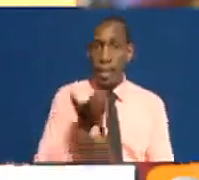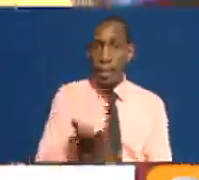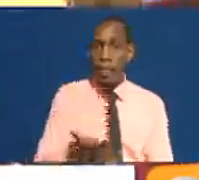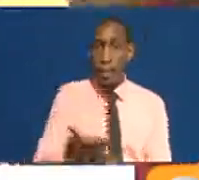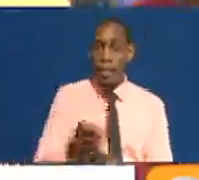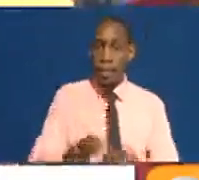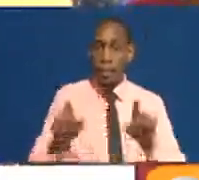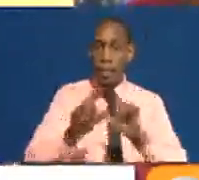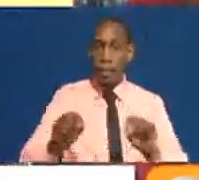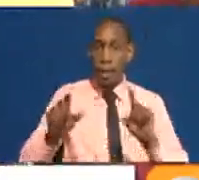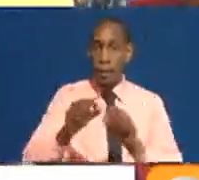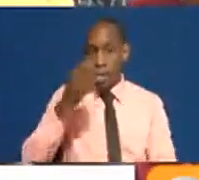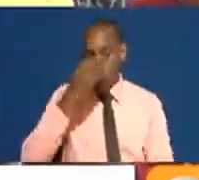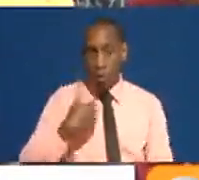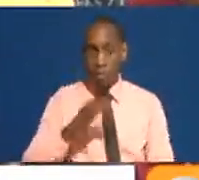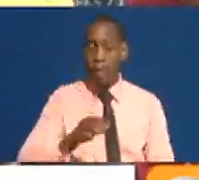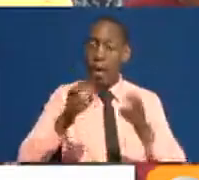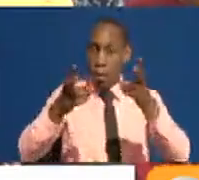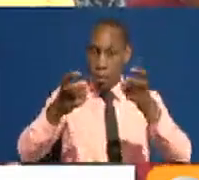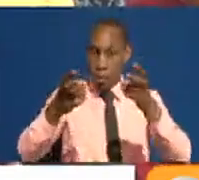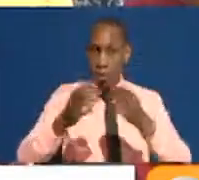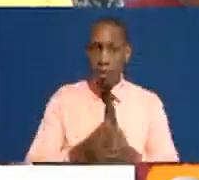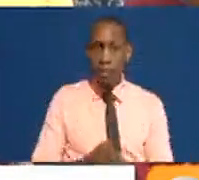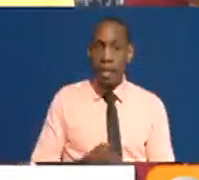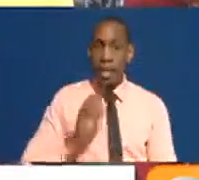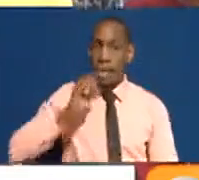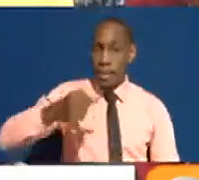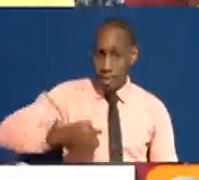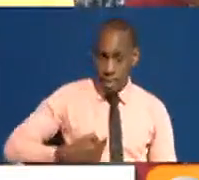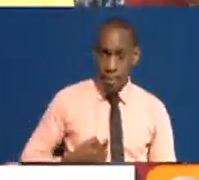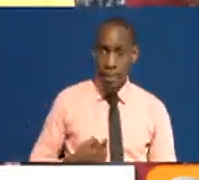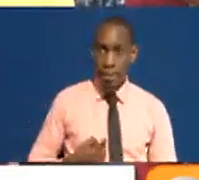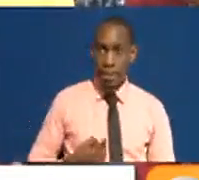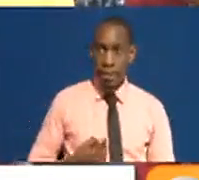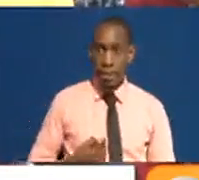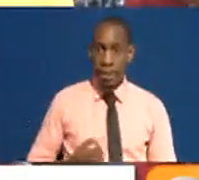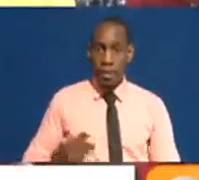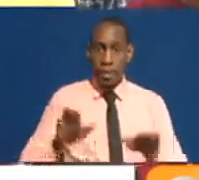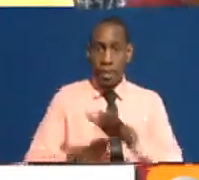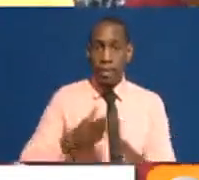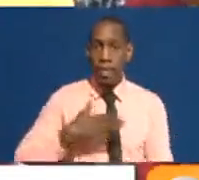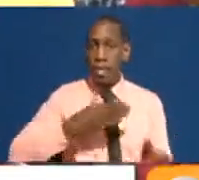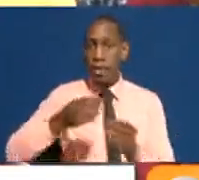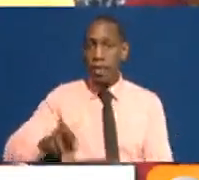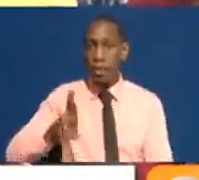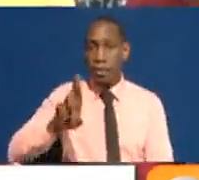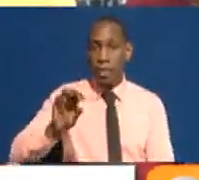na ujumbe wa William Ruto. Sikizani. Ameniambia naibu wangu enda